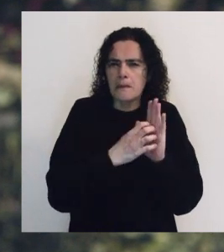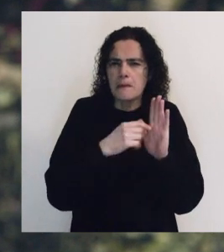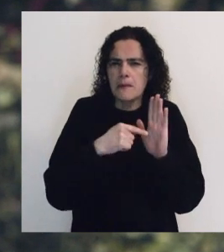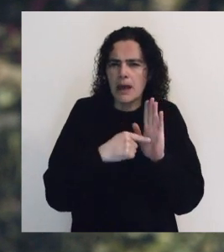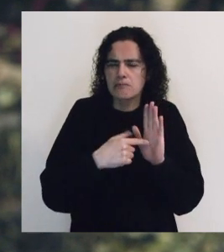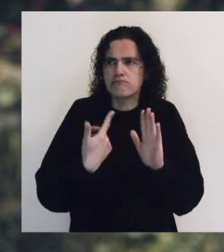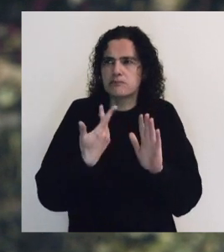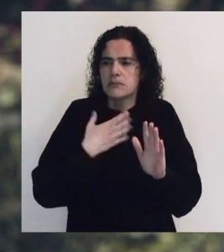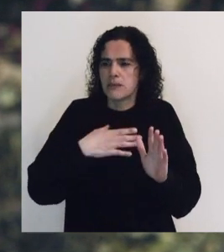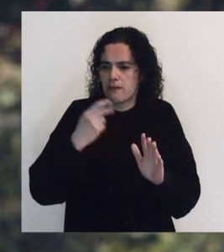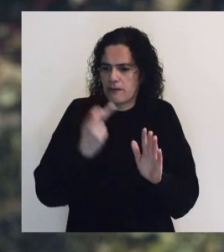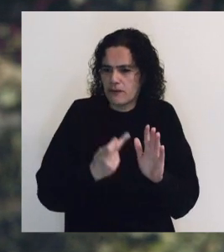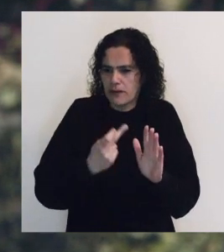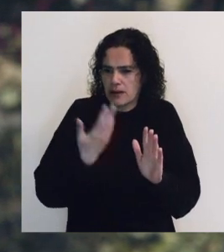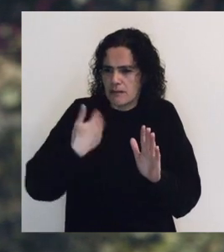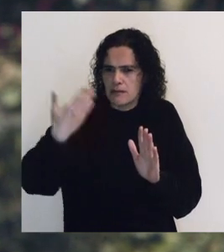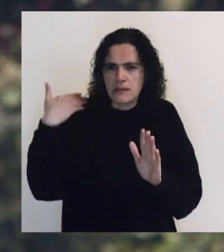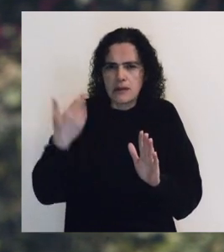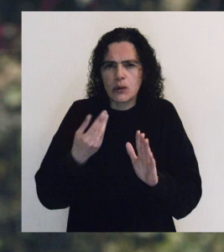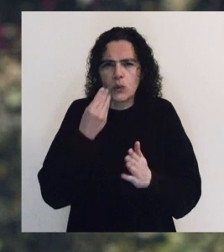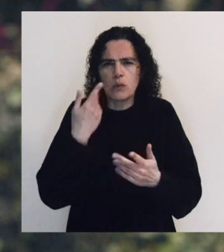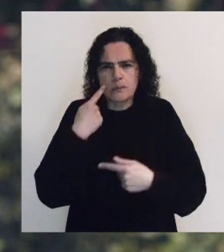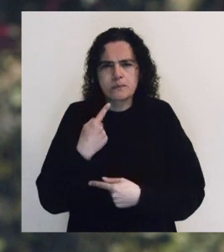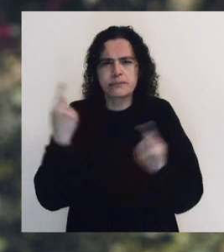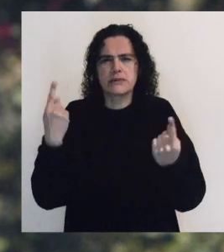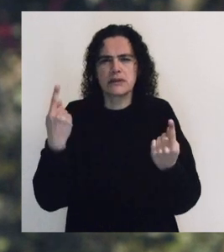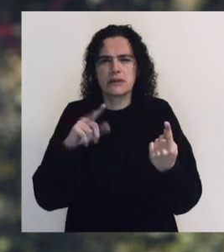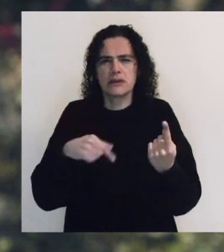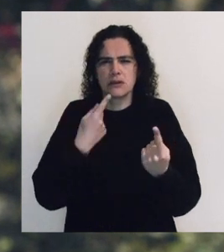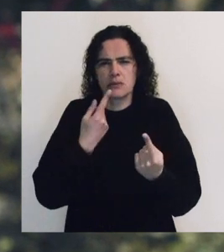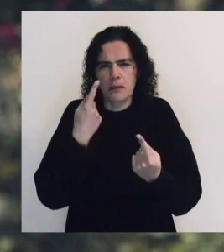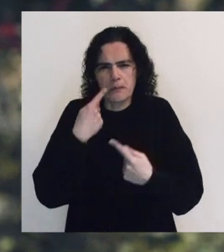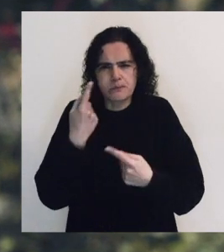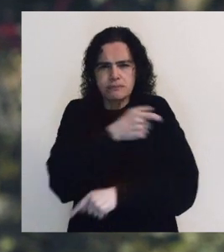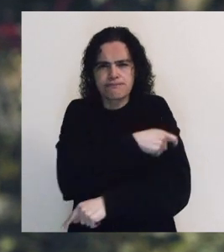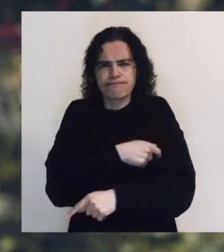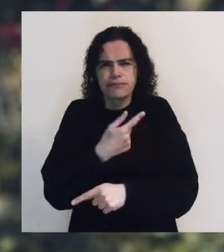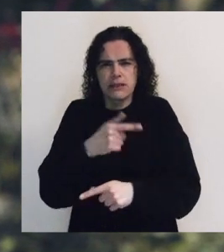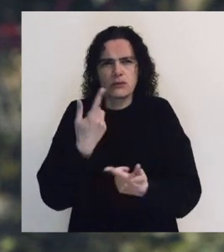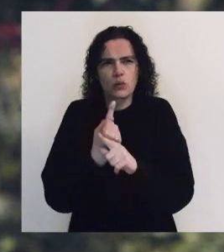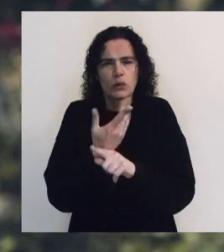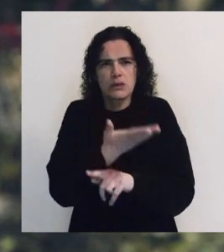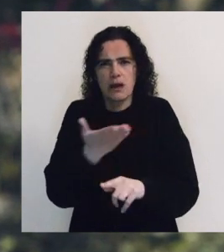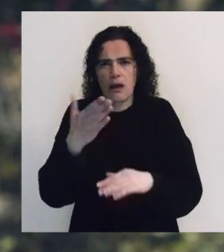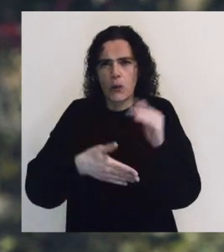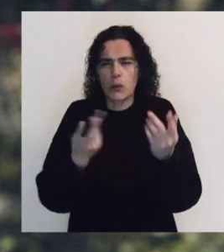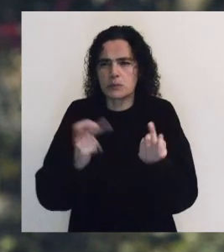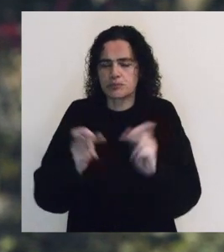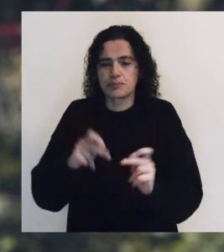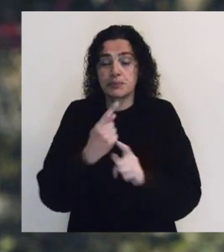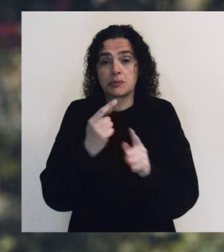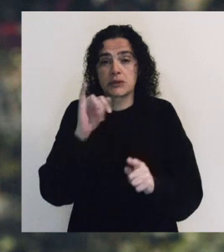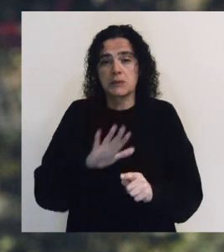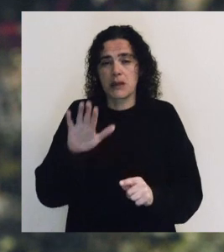mark you would leave behind. How do you present and represent what's happening? Because